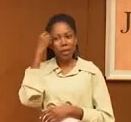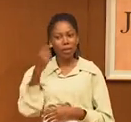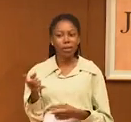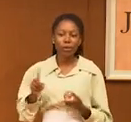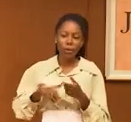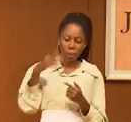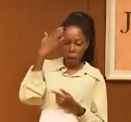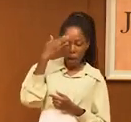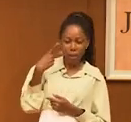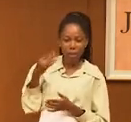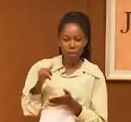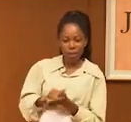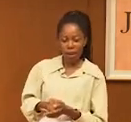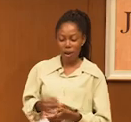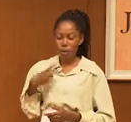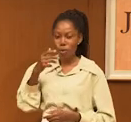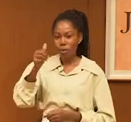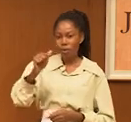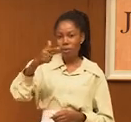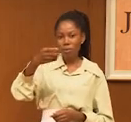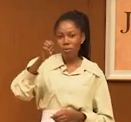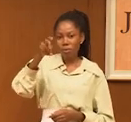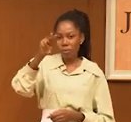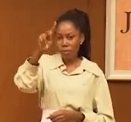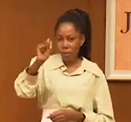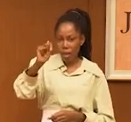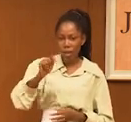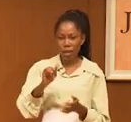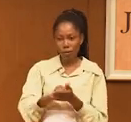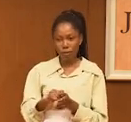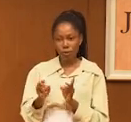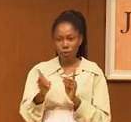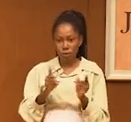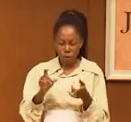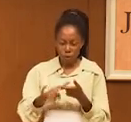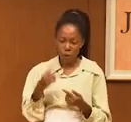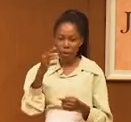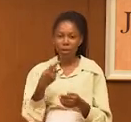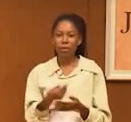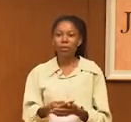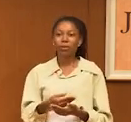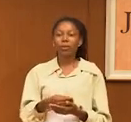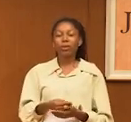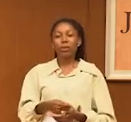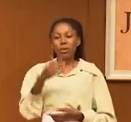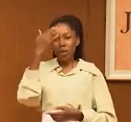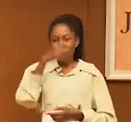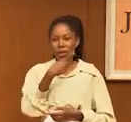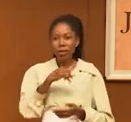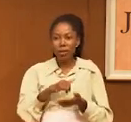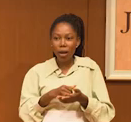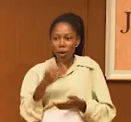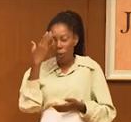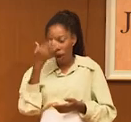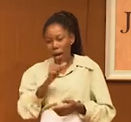some agents, some people like that, that they want to help him with a good amount. And he knew that all these things, anytime